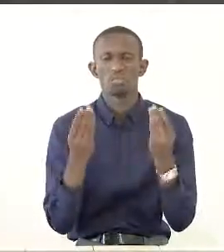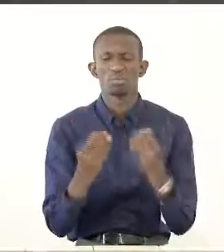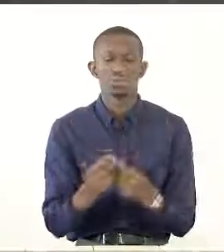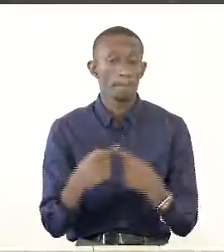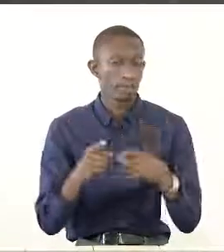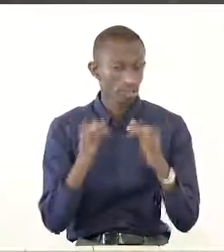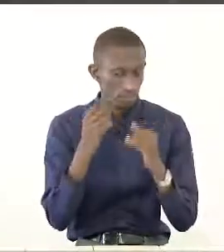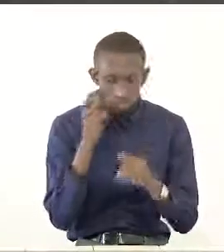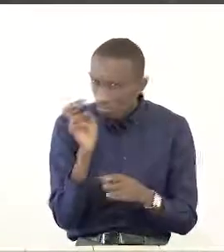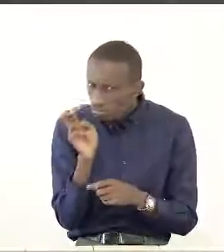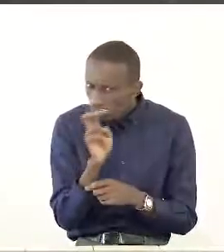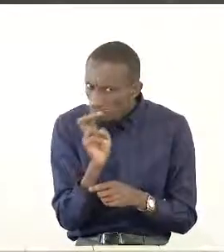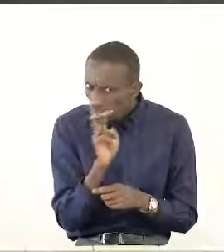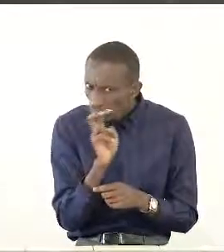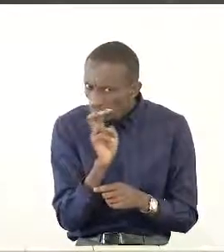can have